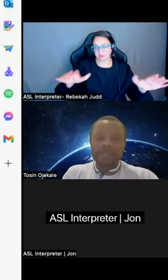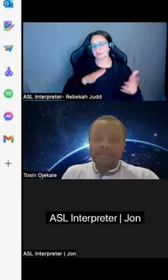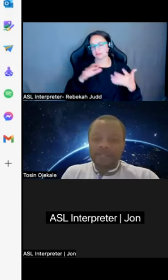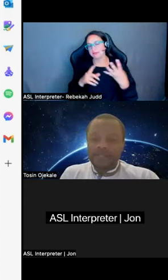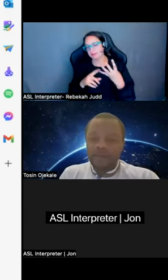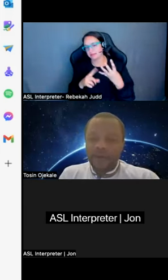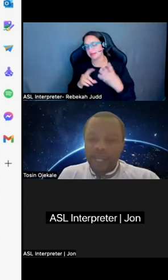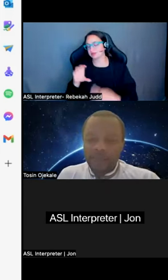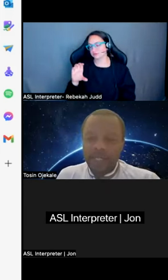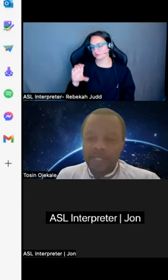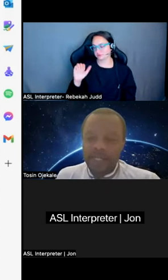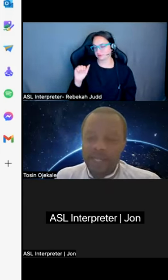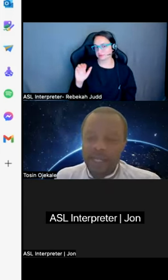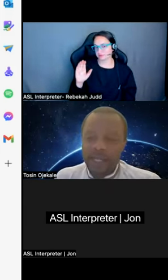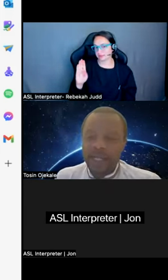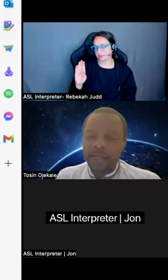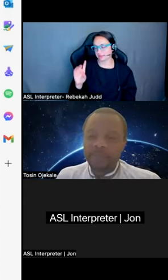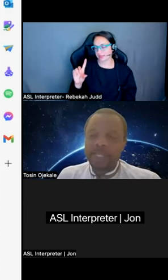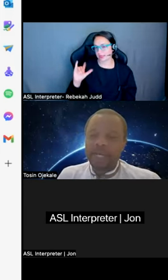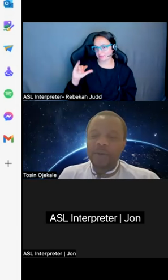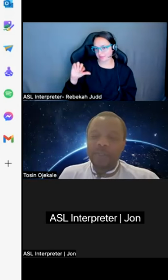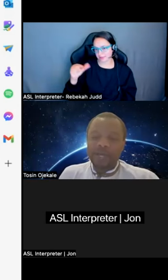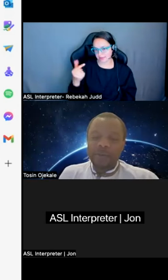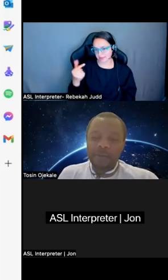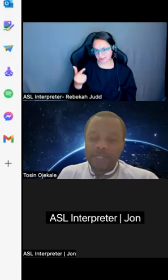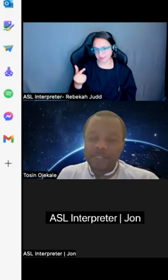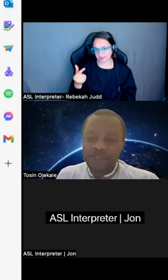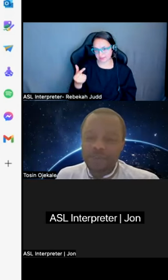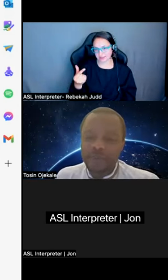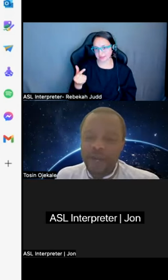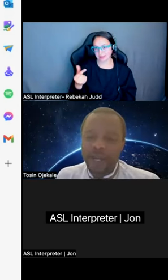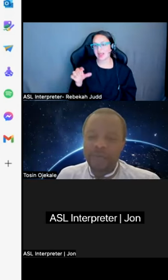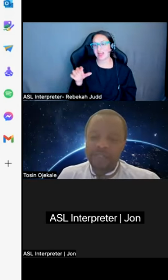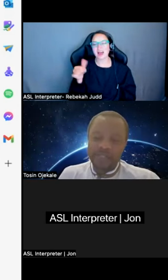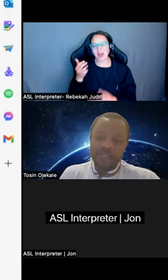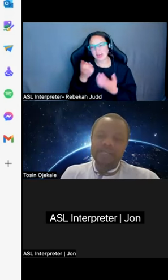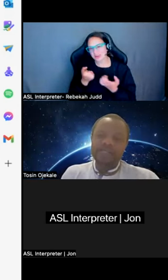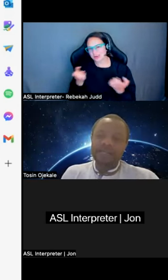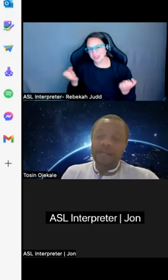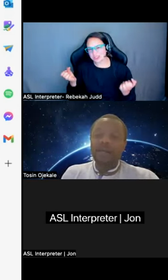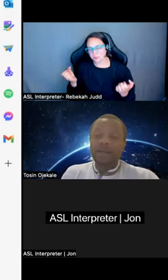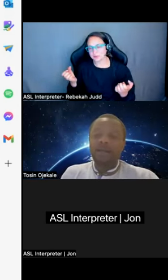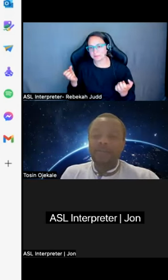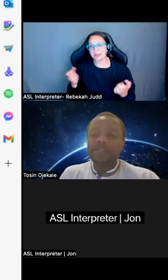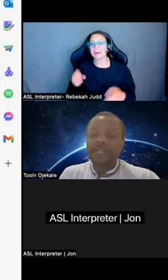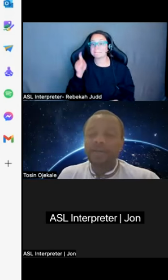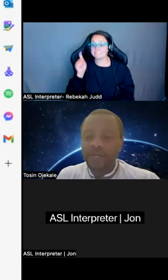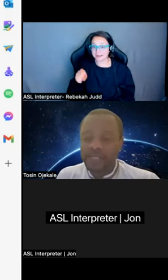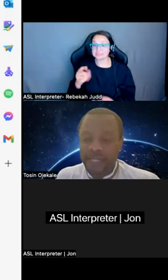cabling. So for cabling, cabling and other equipment should be fire resistant